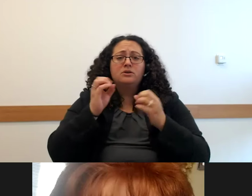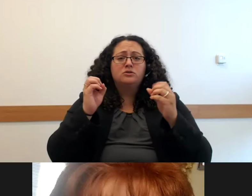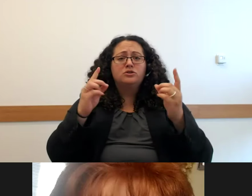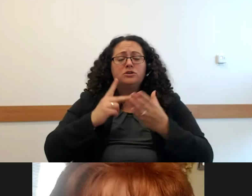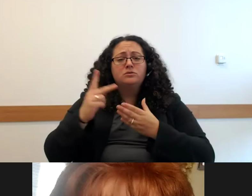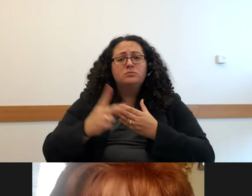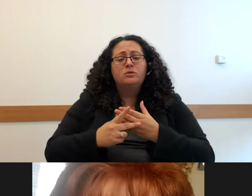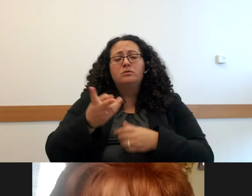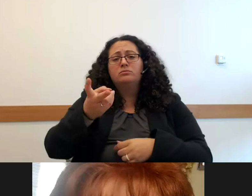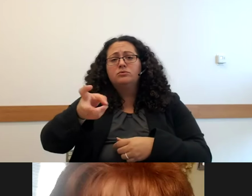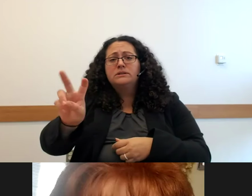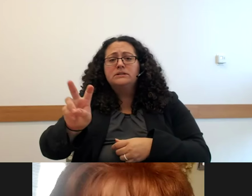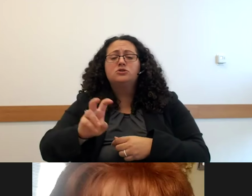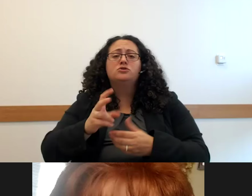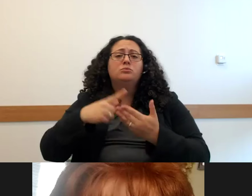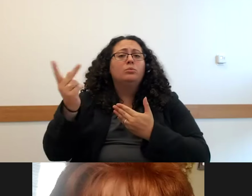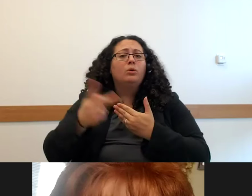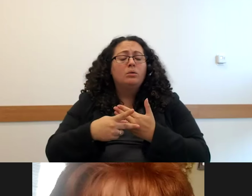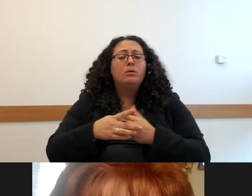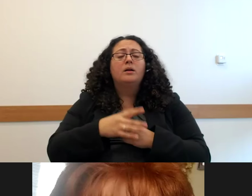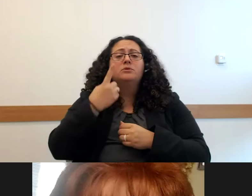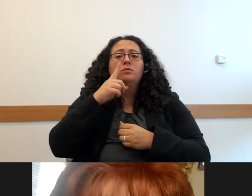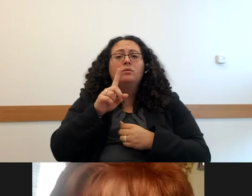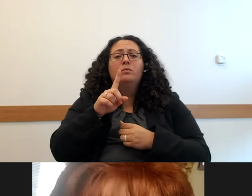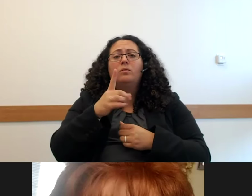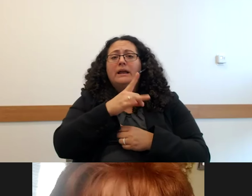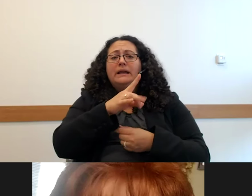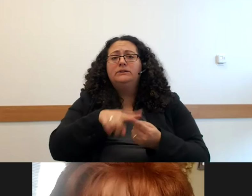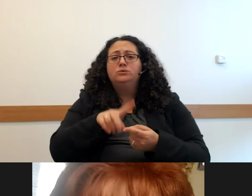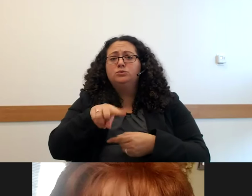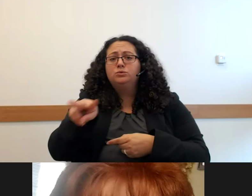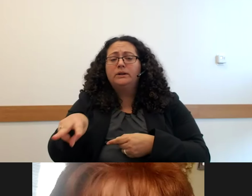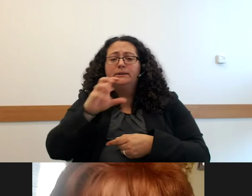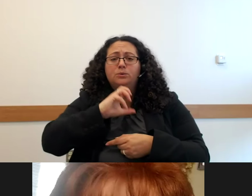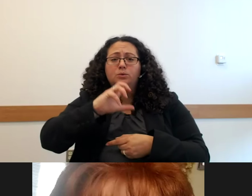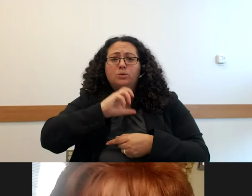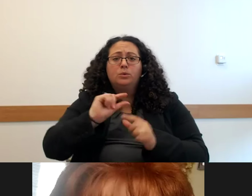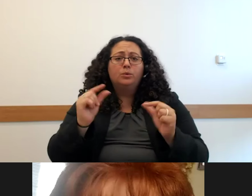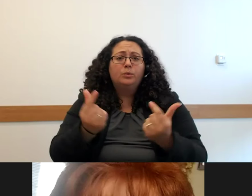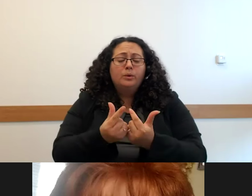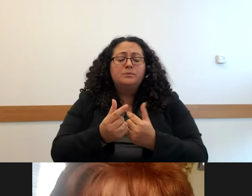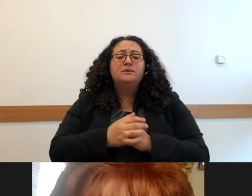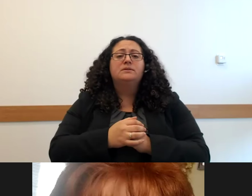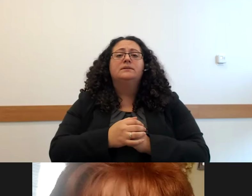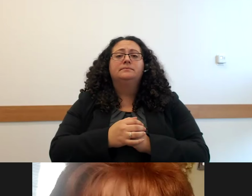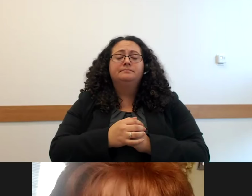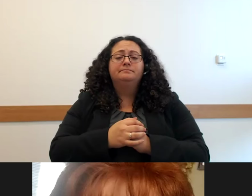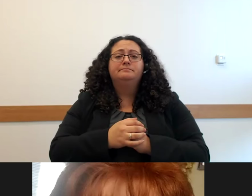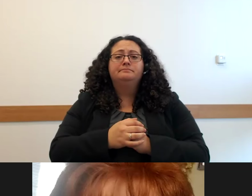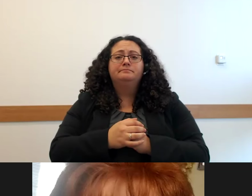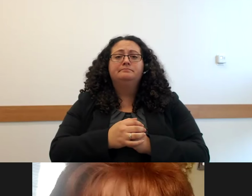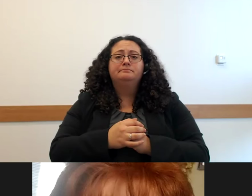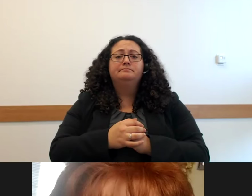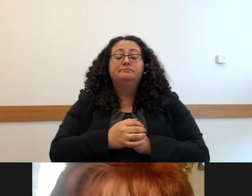programs, transition programs for the 18 to 22 year old groups. And